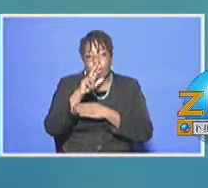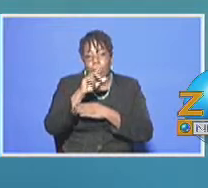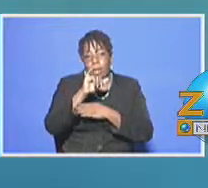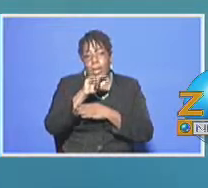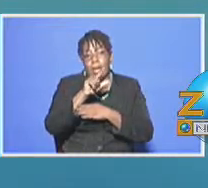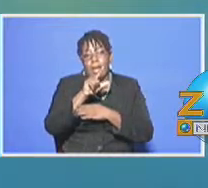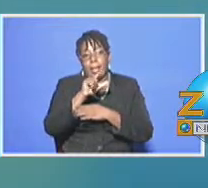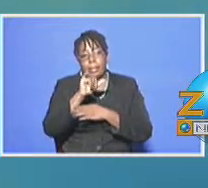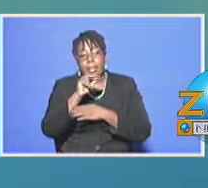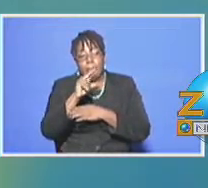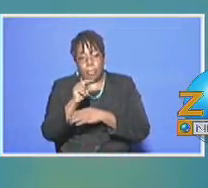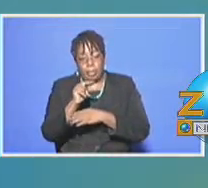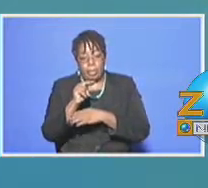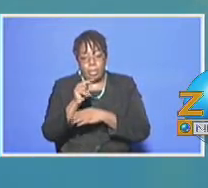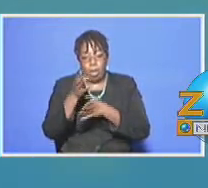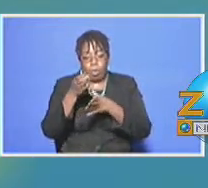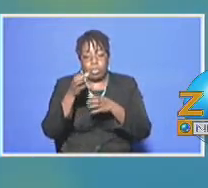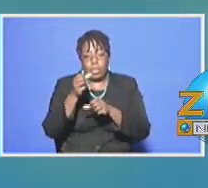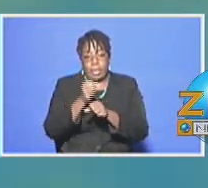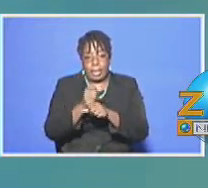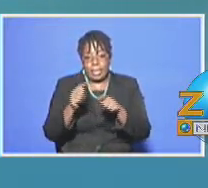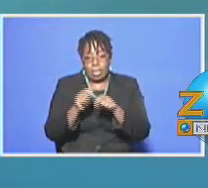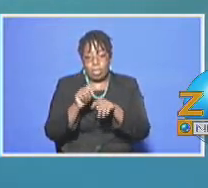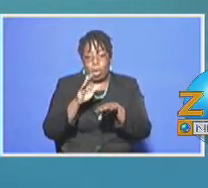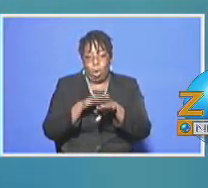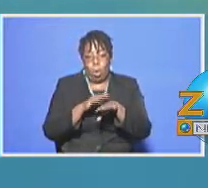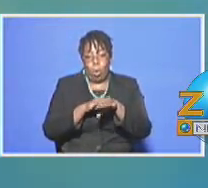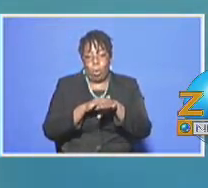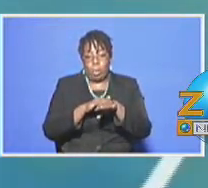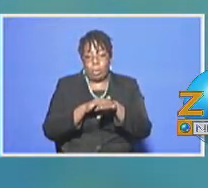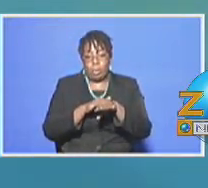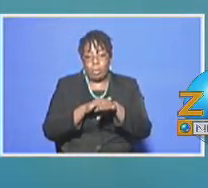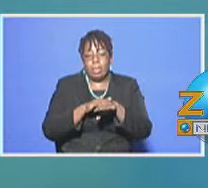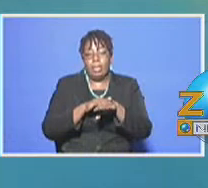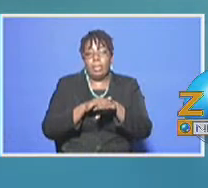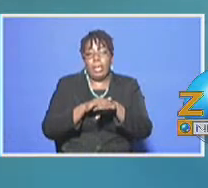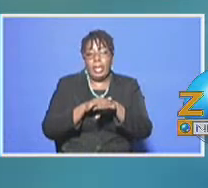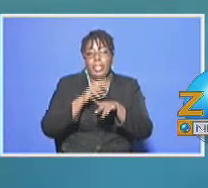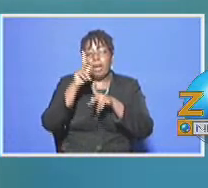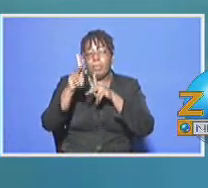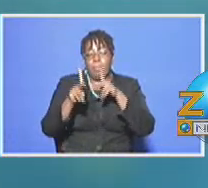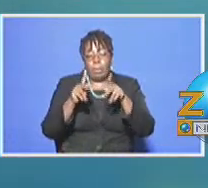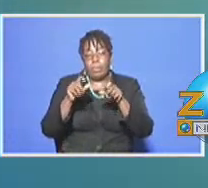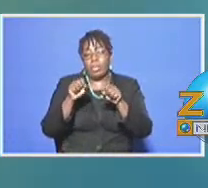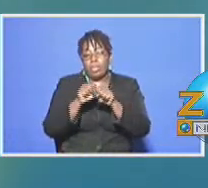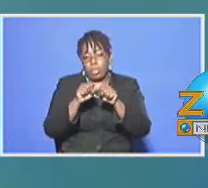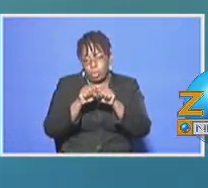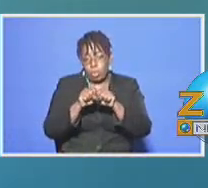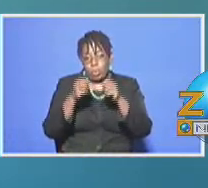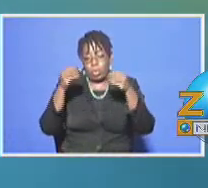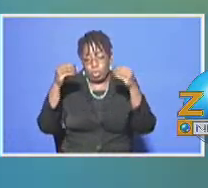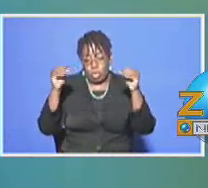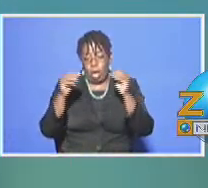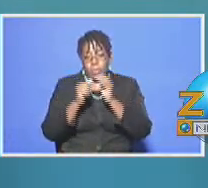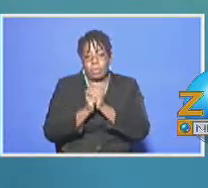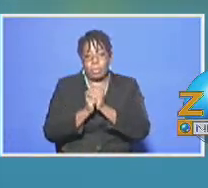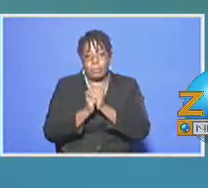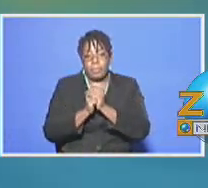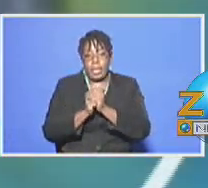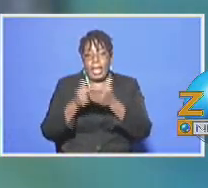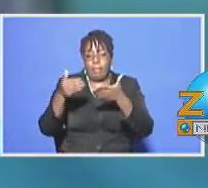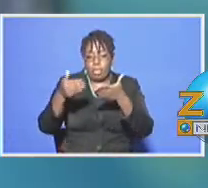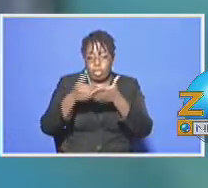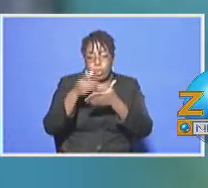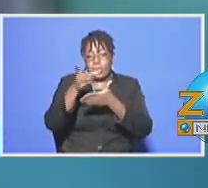an agreement to have the popular sneakers on the shelves of a local shoe store pretty soon. And while planning to present a different sneaker line next